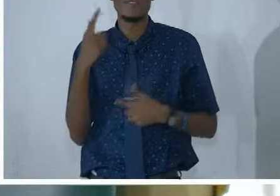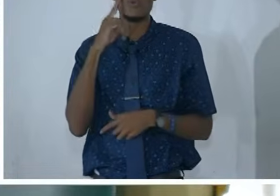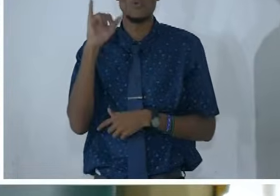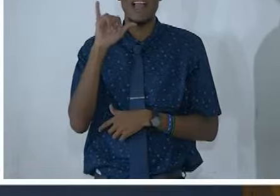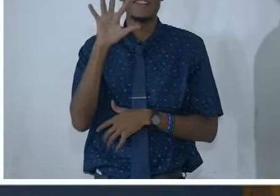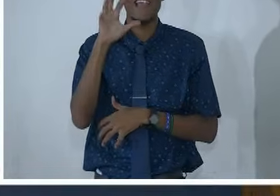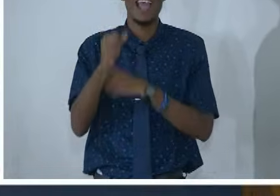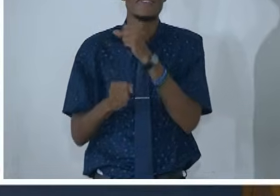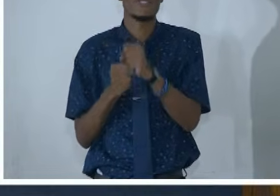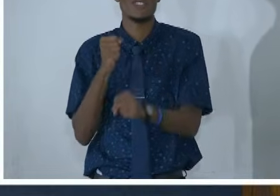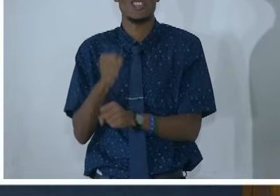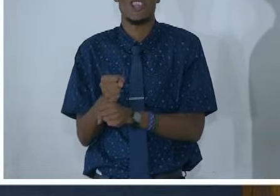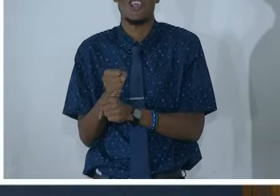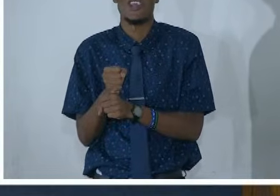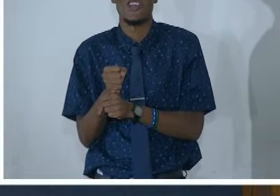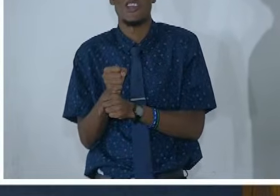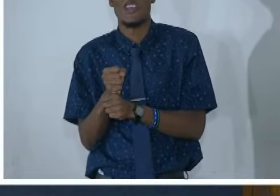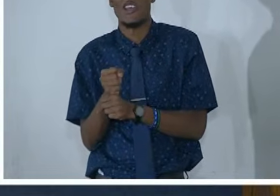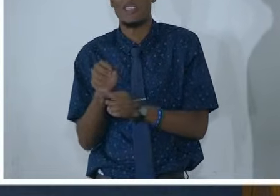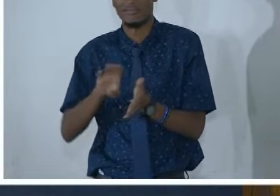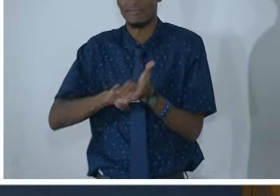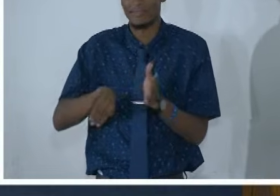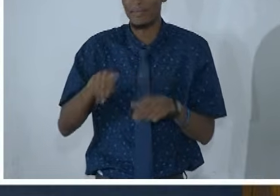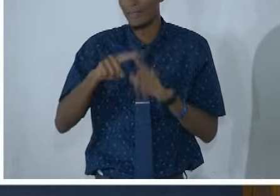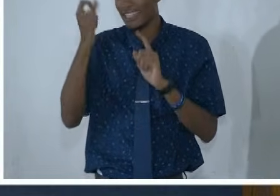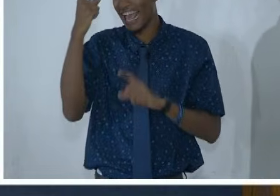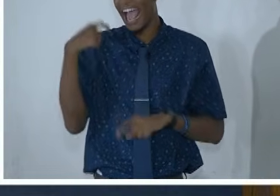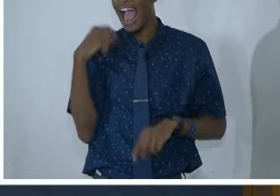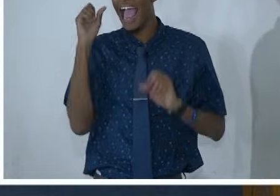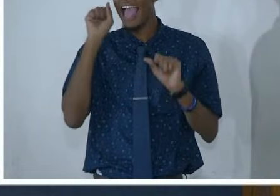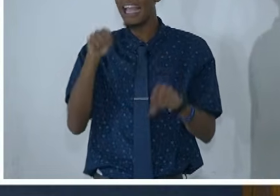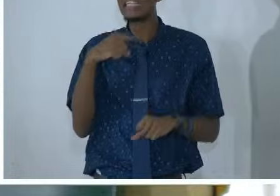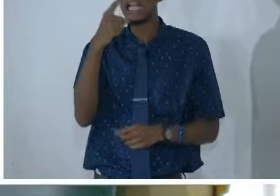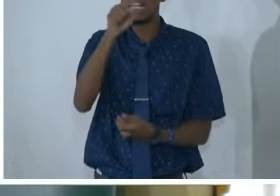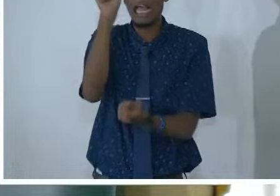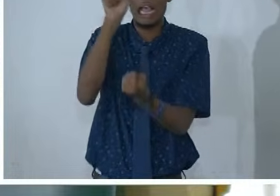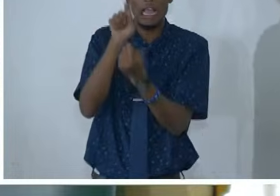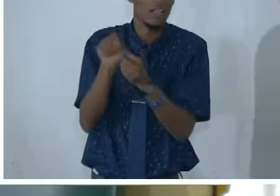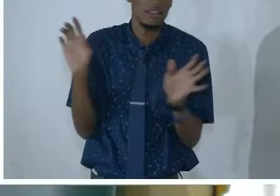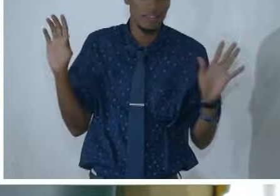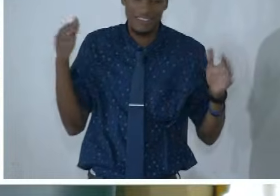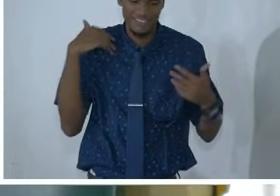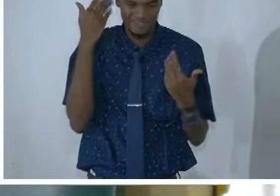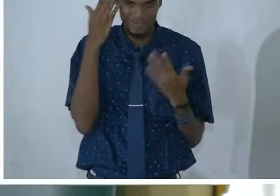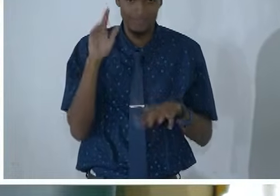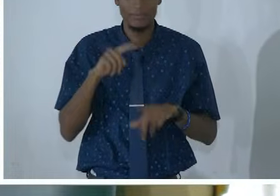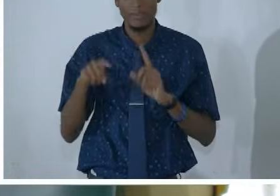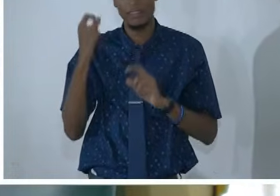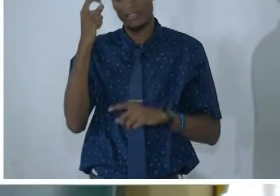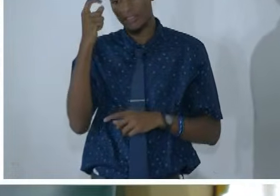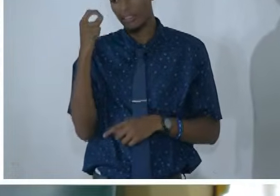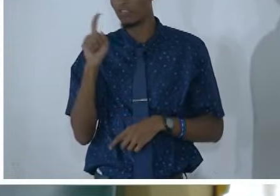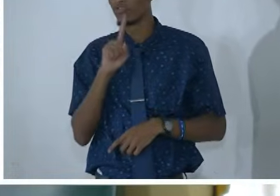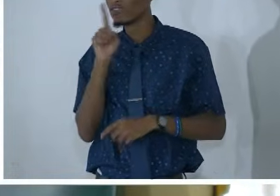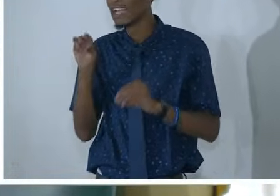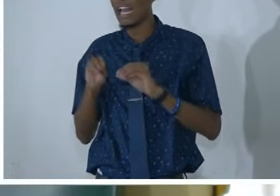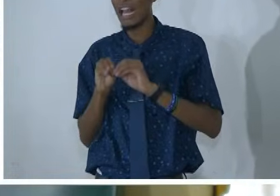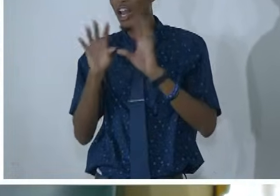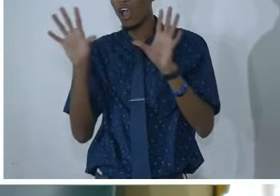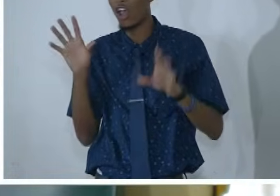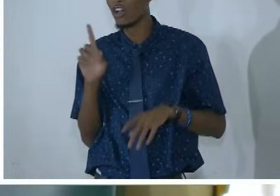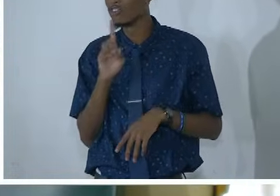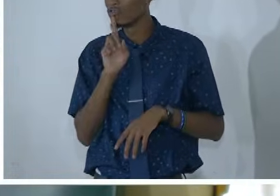concession. I can't tell you the details, but I can provide that information, right? And clearly, it